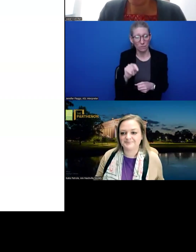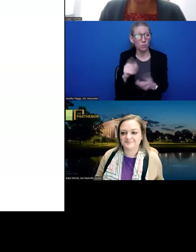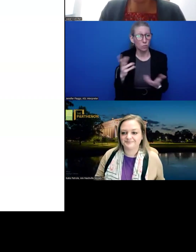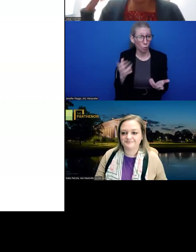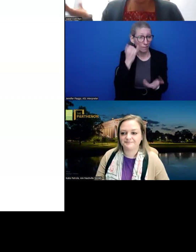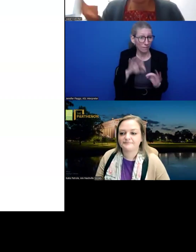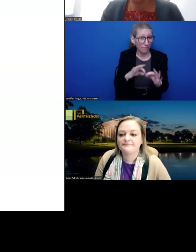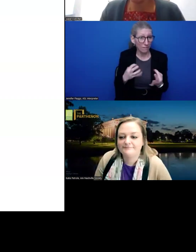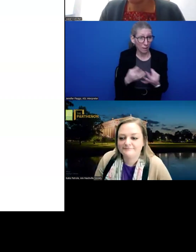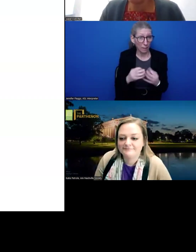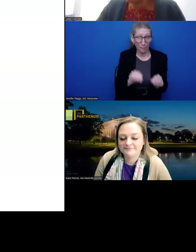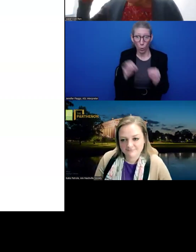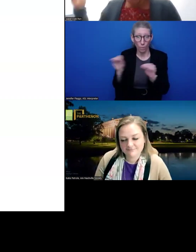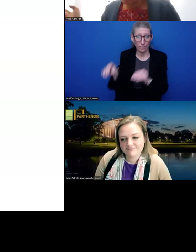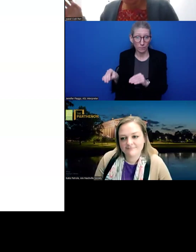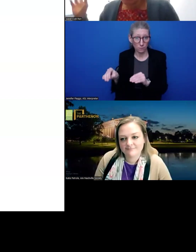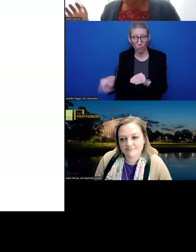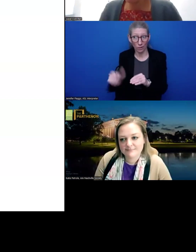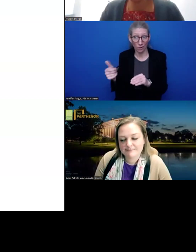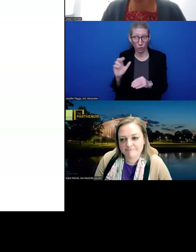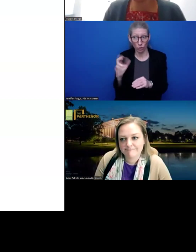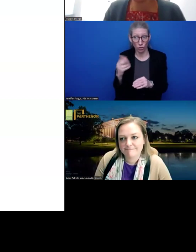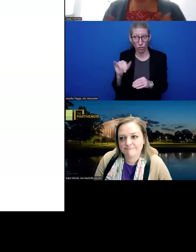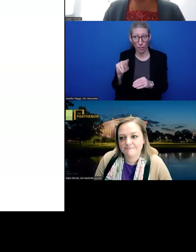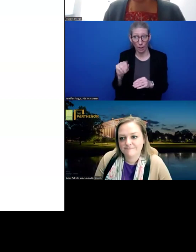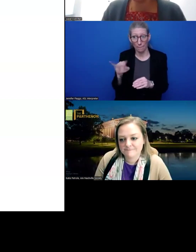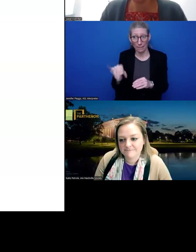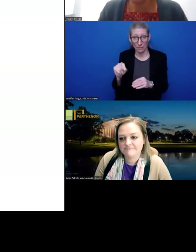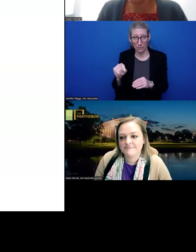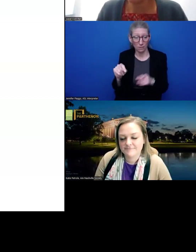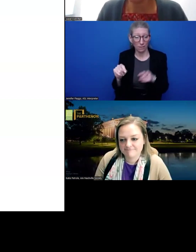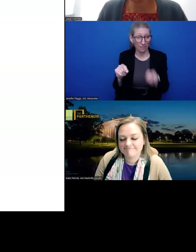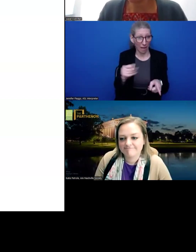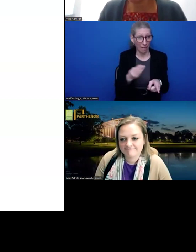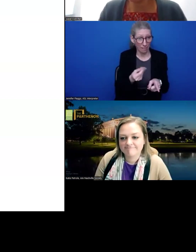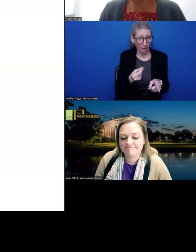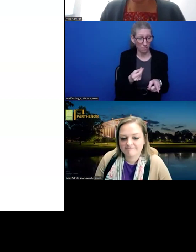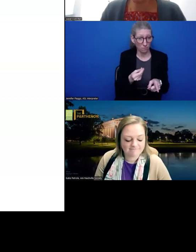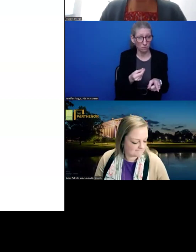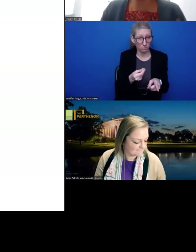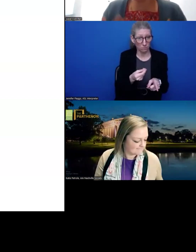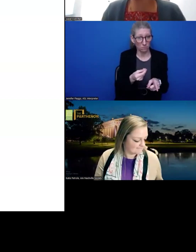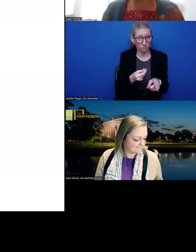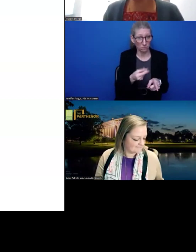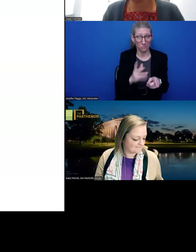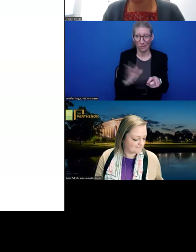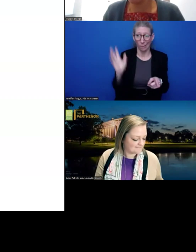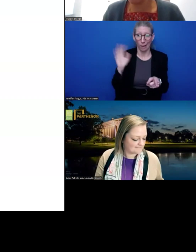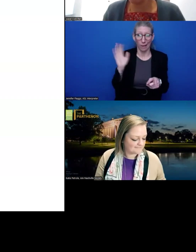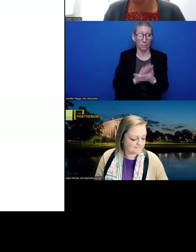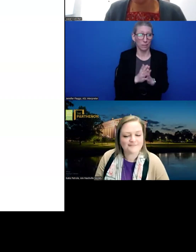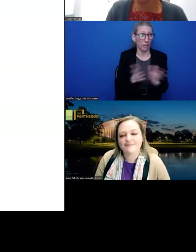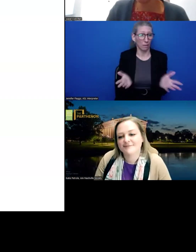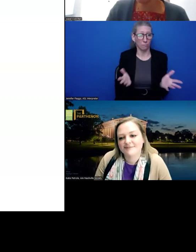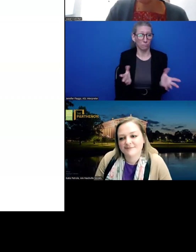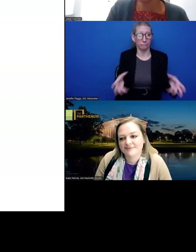basically migrate to another chinamit, let's say, basically that land in the past became communal again.